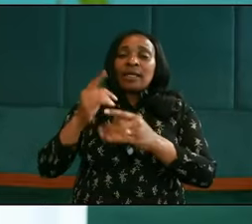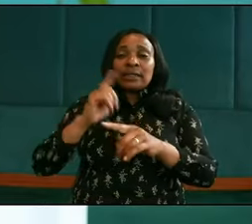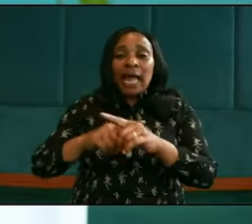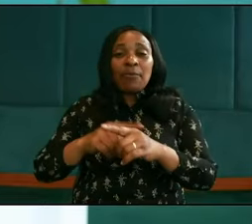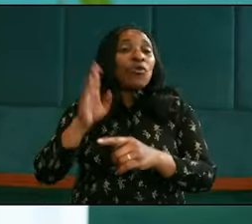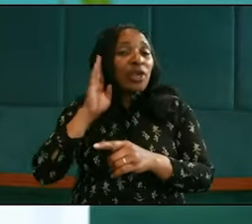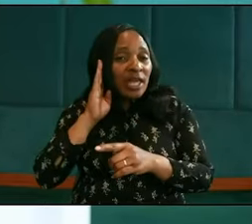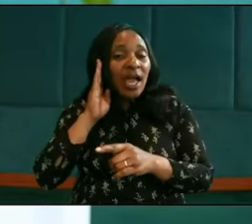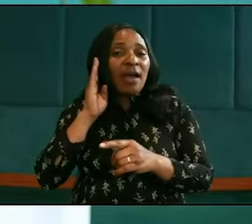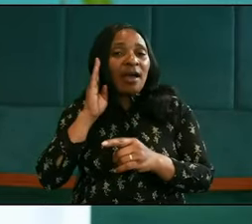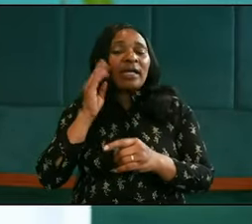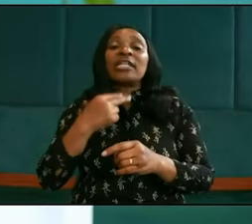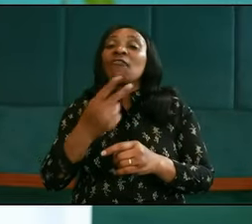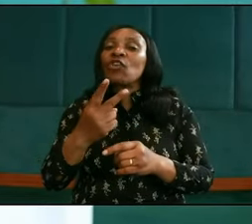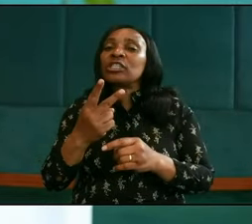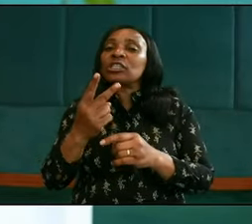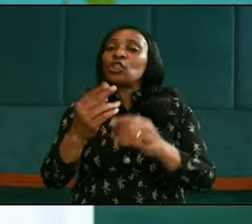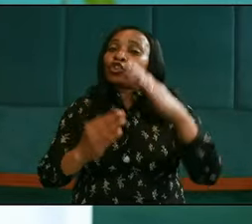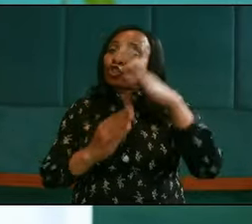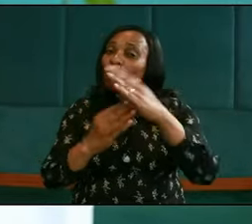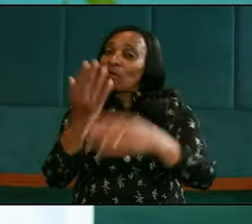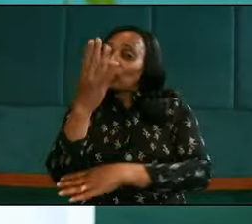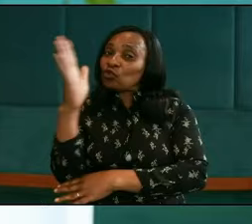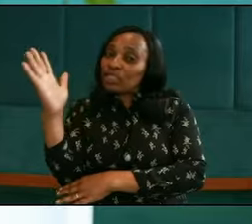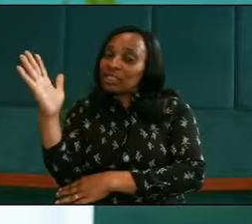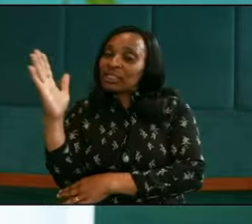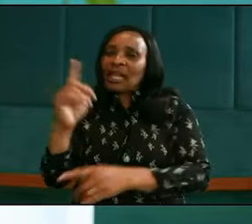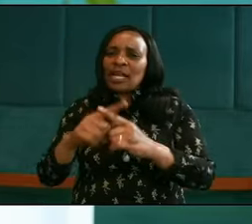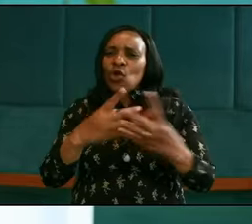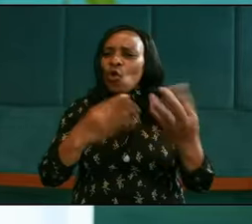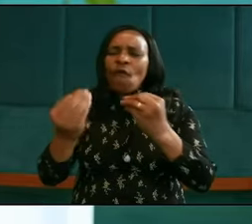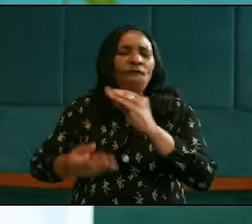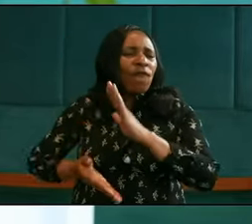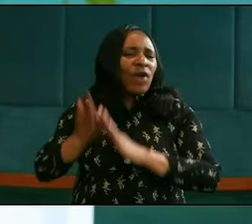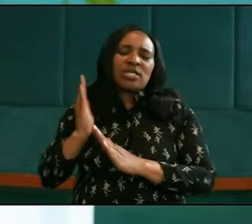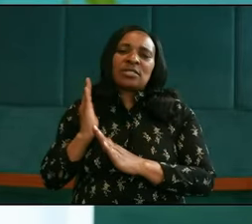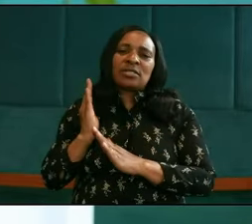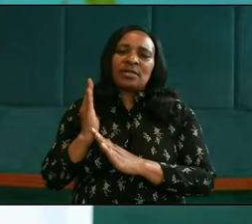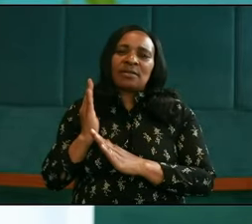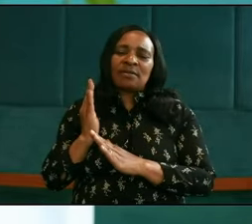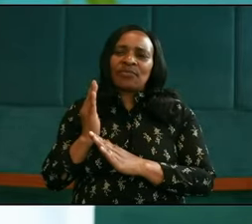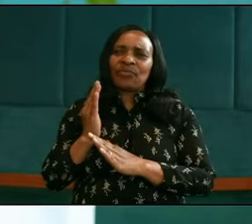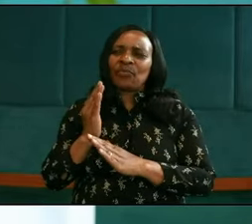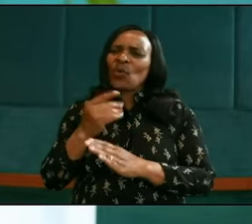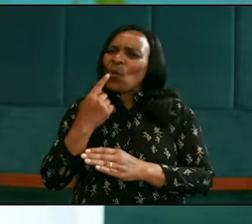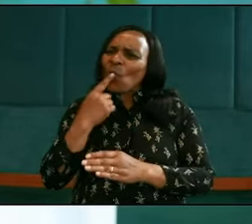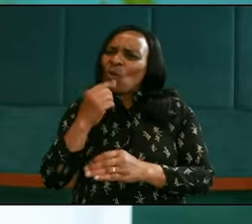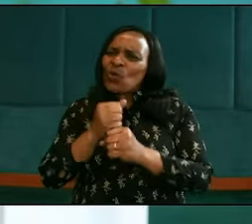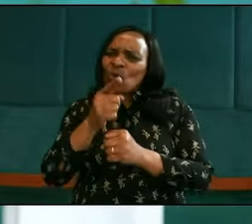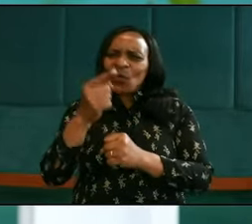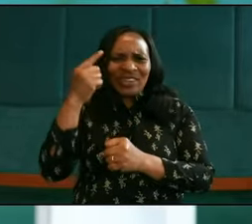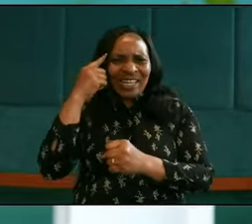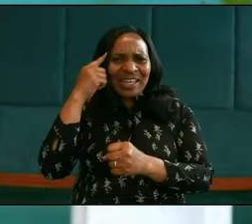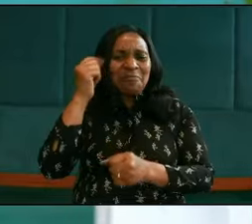of marching on top of the tree, then go quickly. Who do you think was marching on top